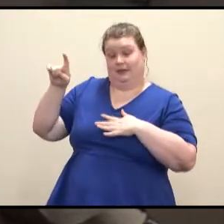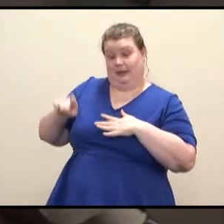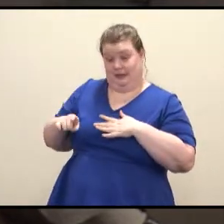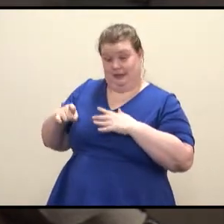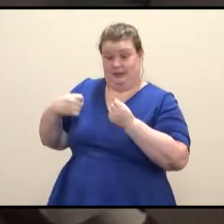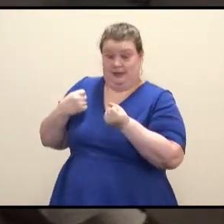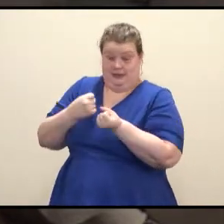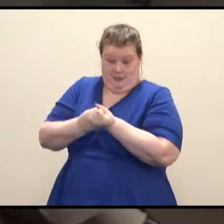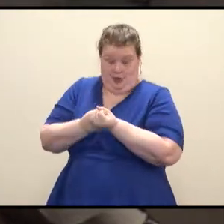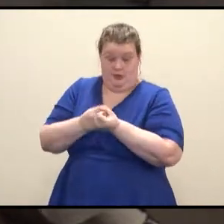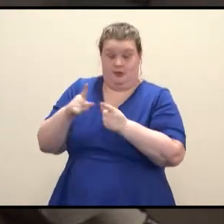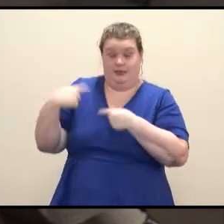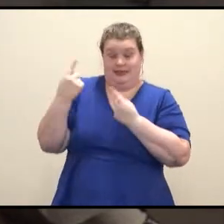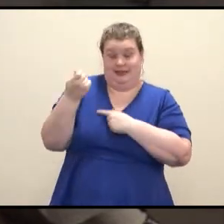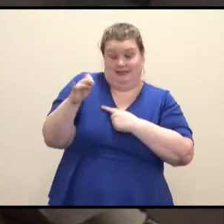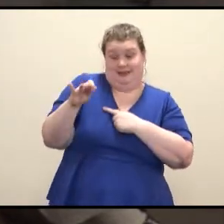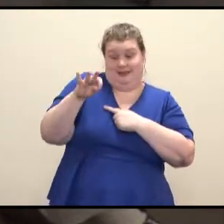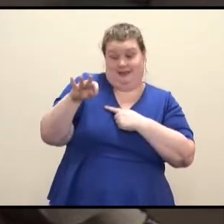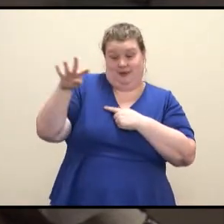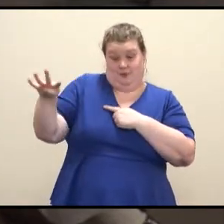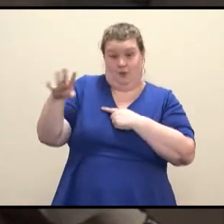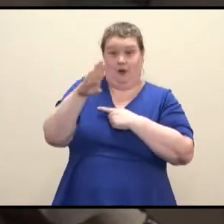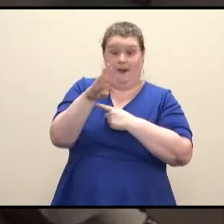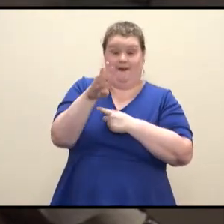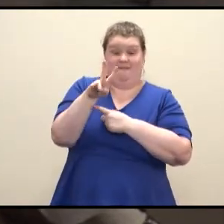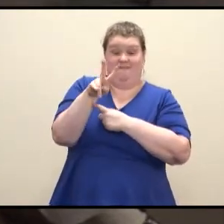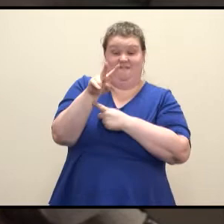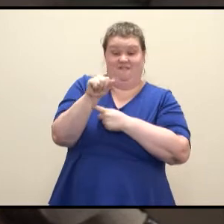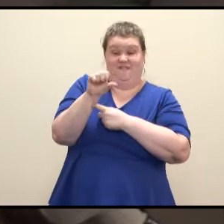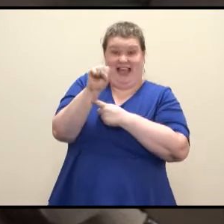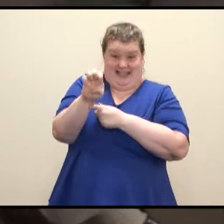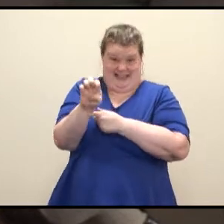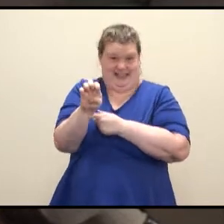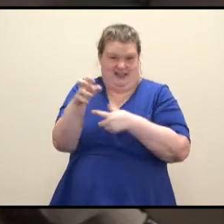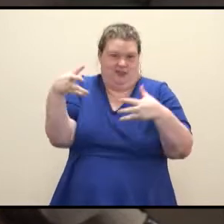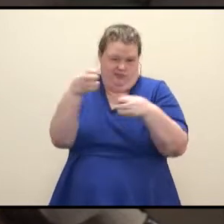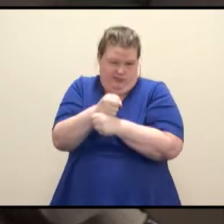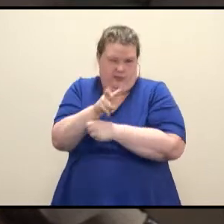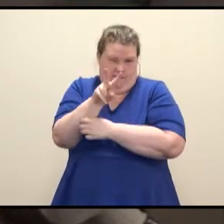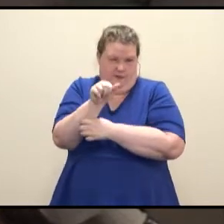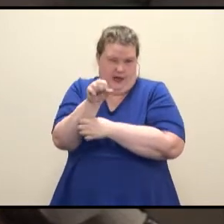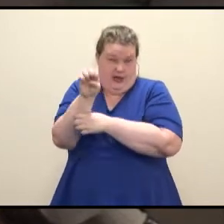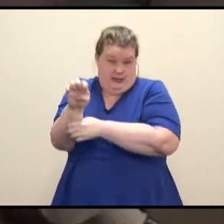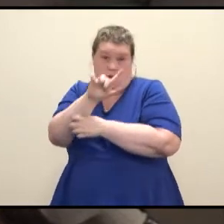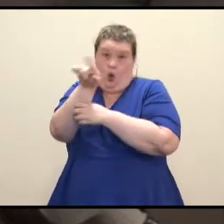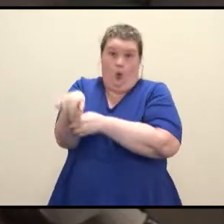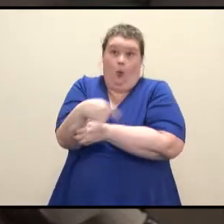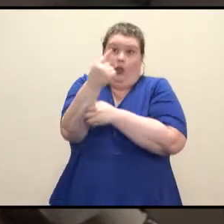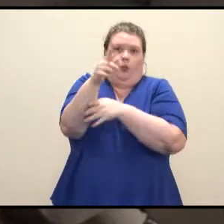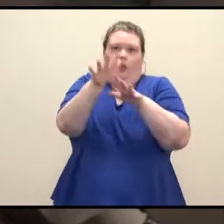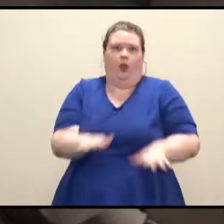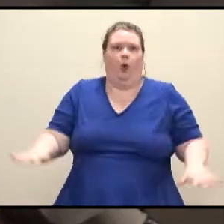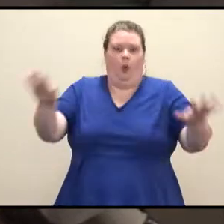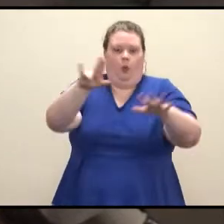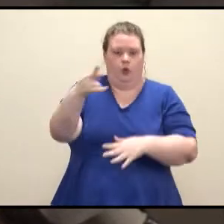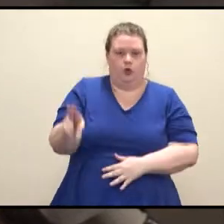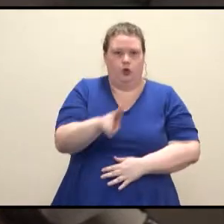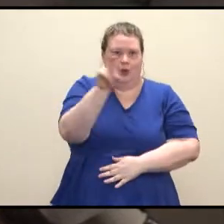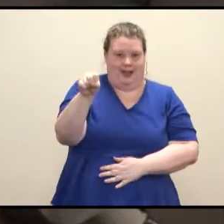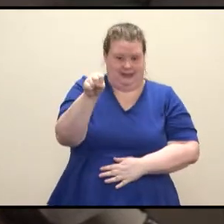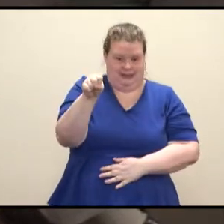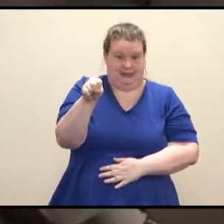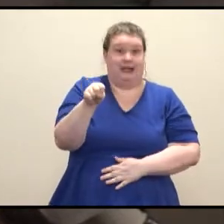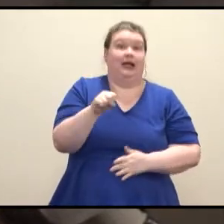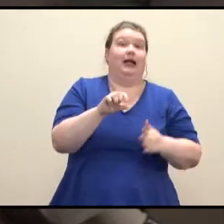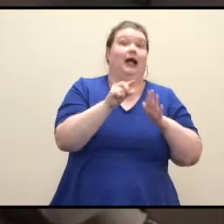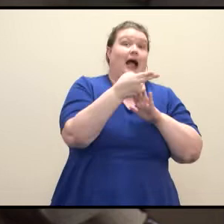since 1994. VASE is the only art event of its kind in the nation, and only academically eligible high school students in